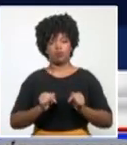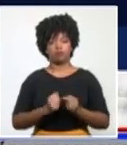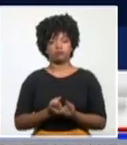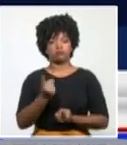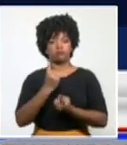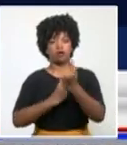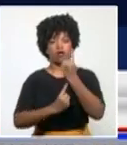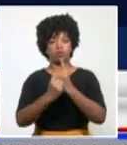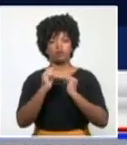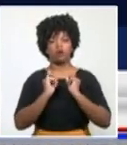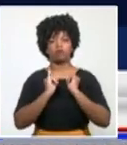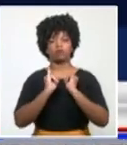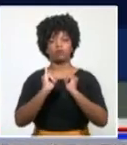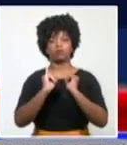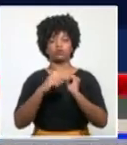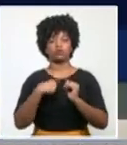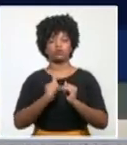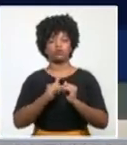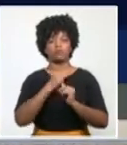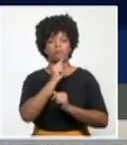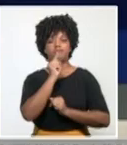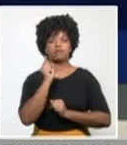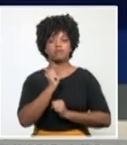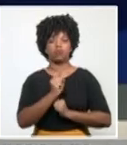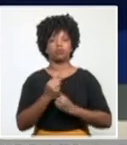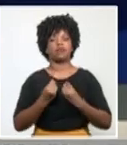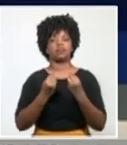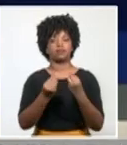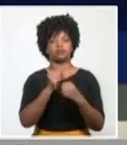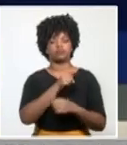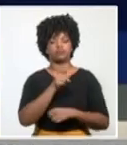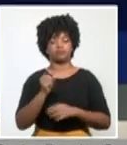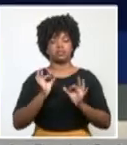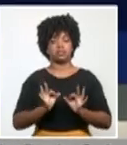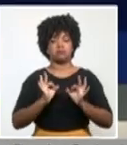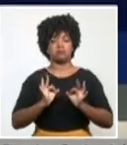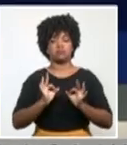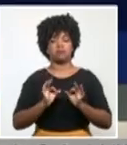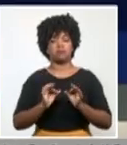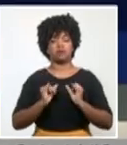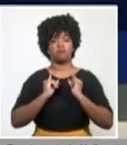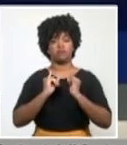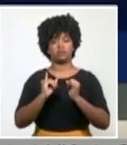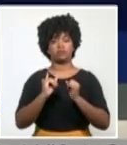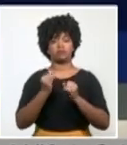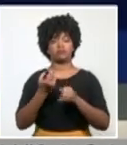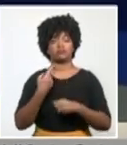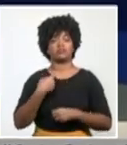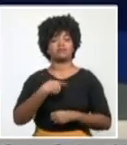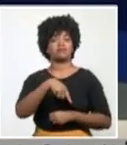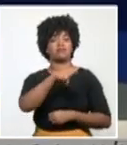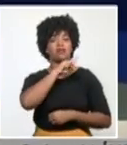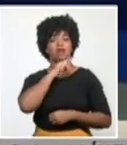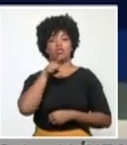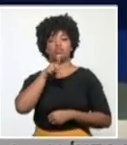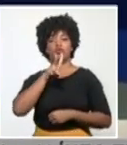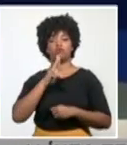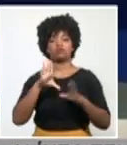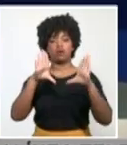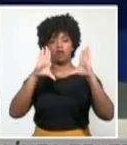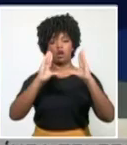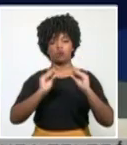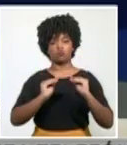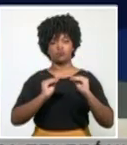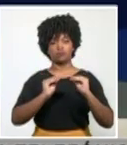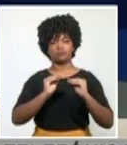As usual, we're going to give you an update on the situation both abroad and at home. And also we will answer some questions